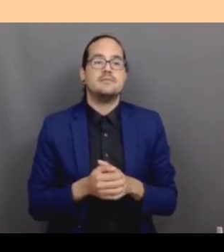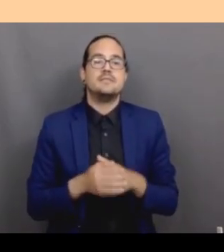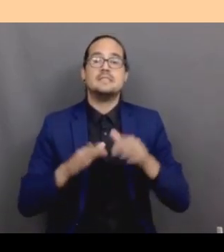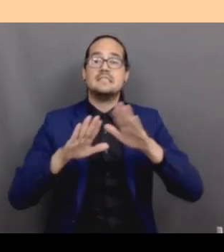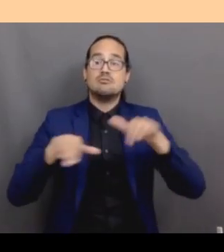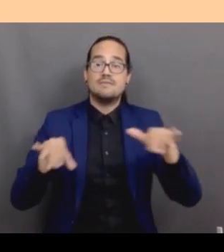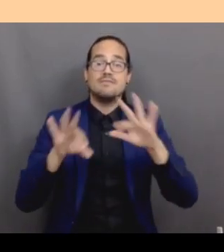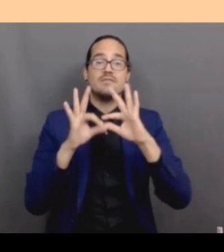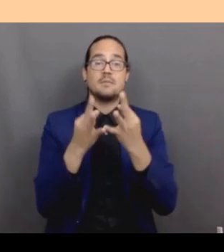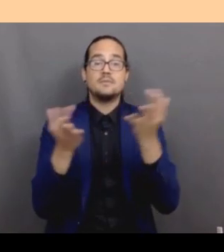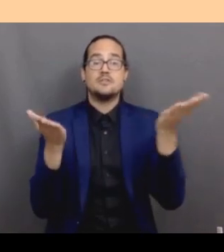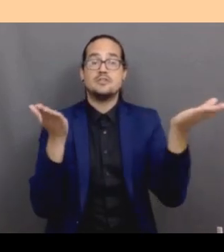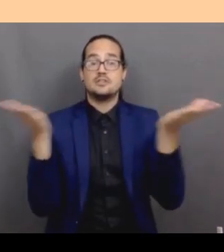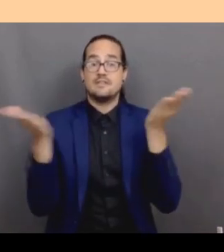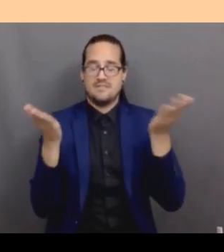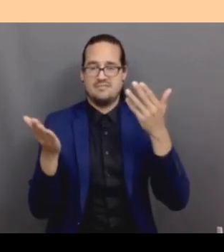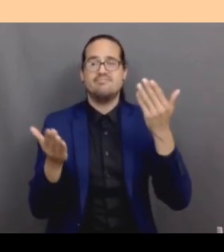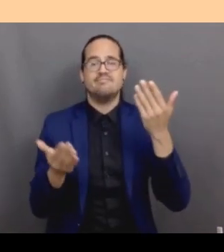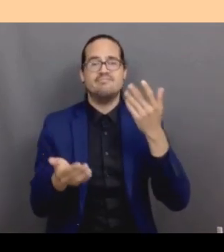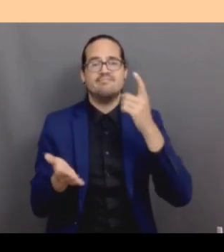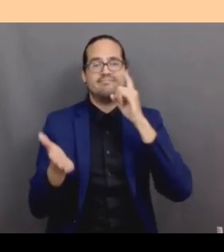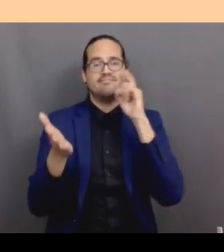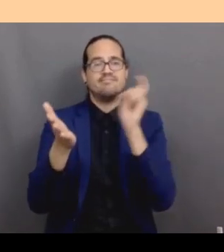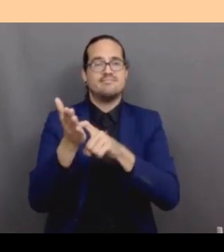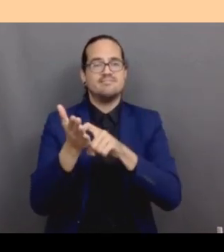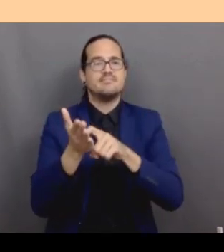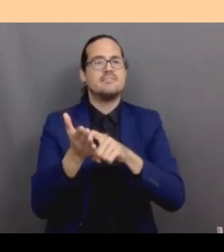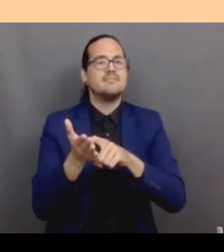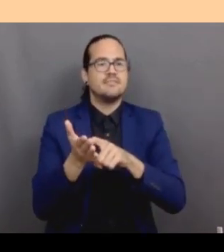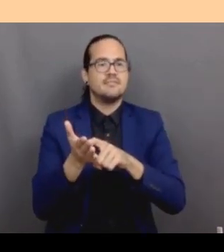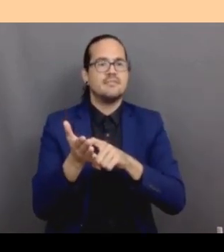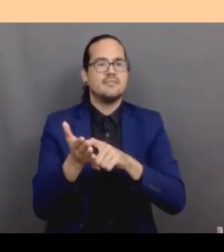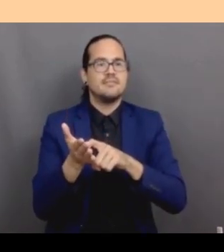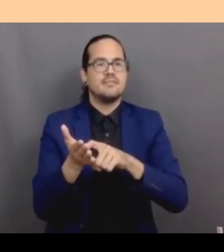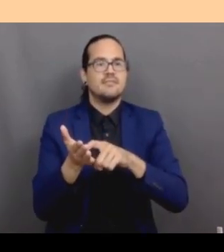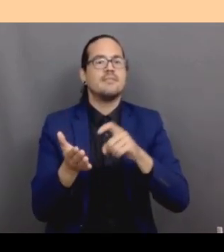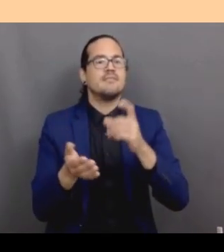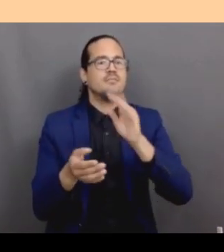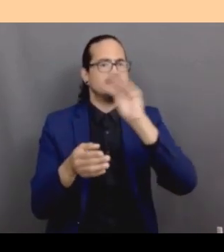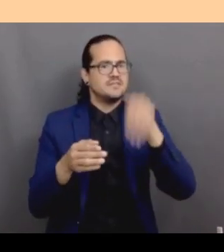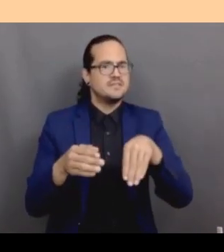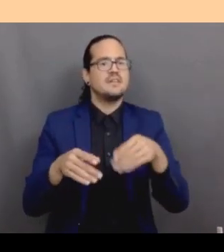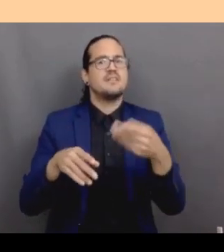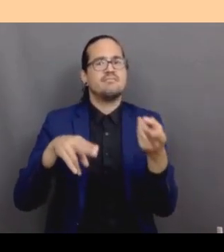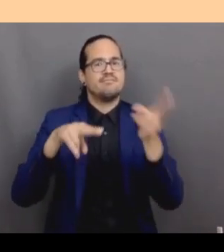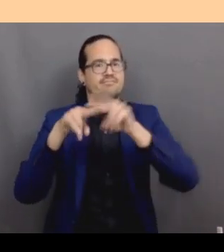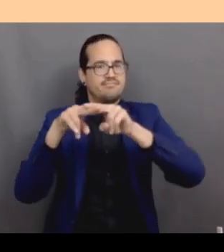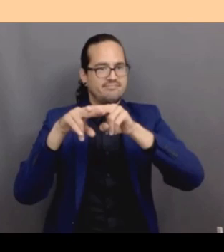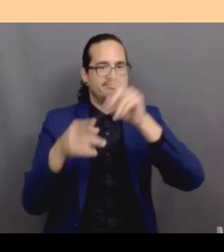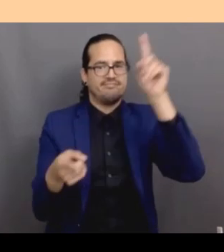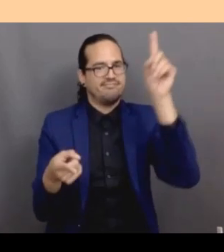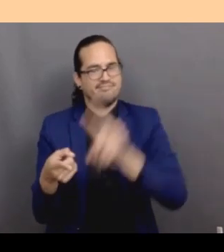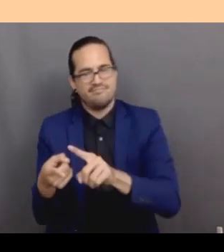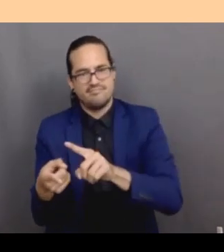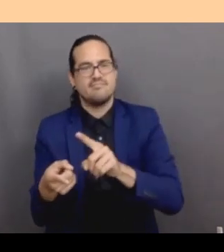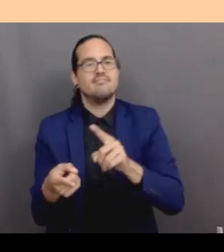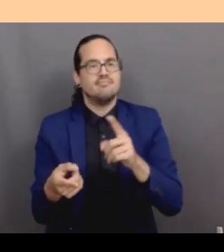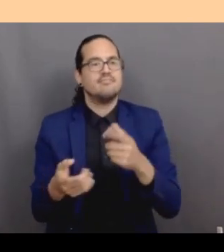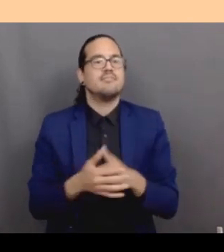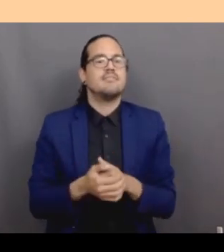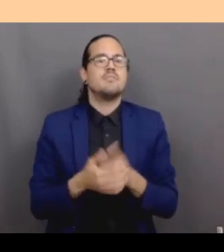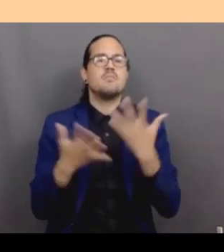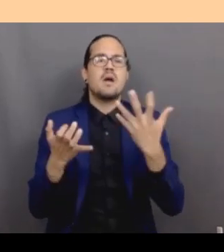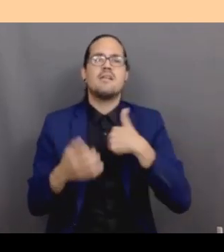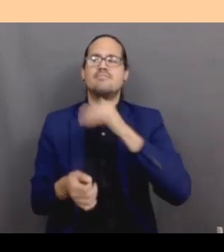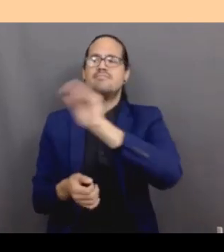a 50% decrease in our responses. And we really want to put a call out to all residents of Marin to make sure